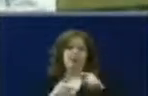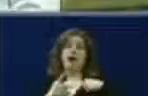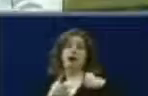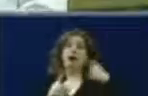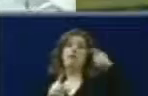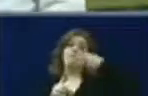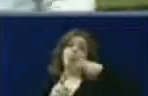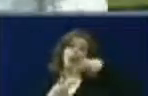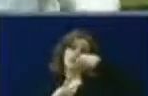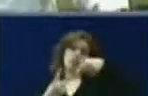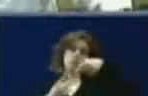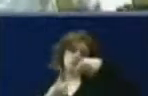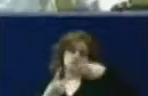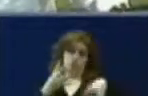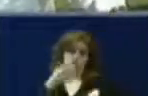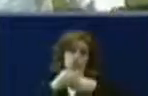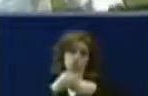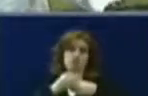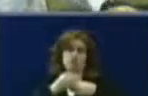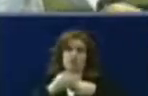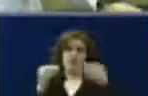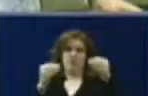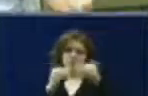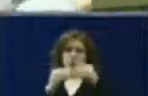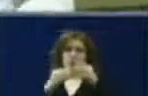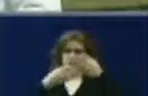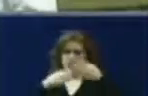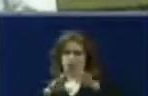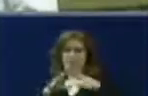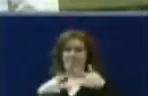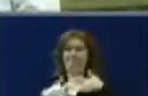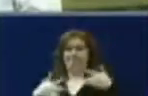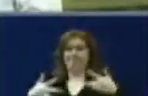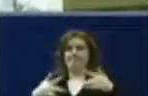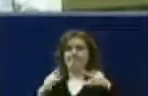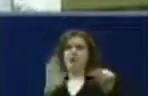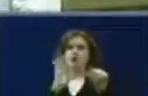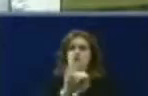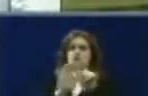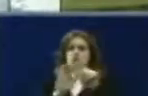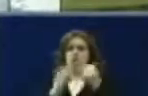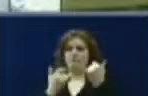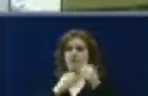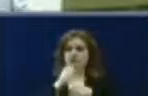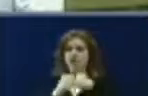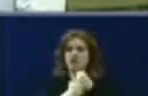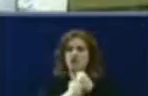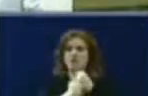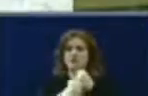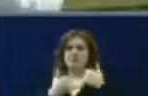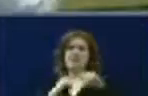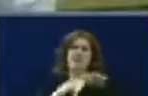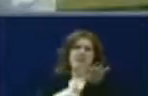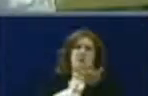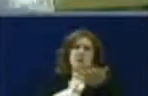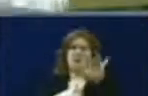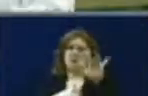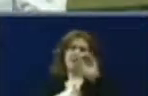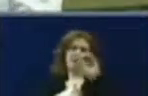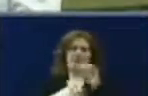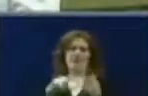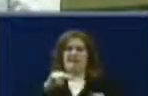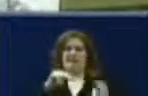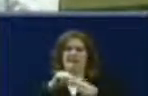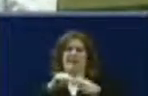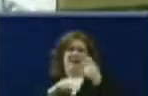in fact, even I was a little more generous than David was in terms of the score this year, but it still amounts to about 25% of the increase